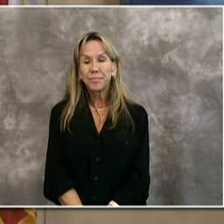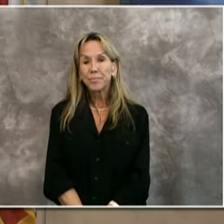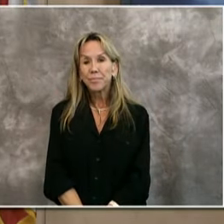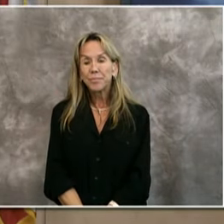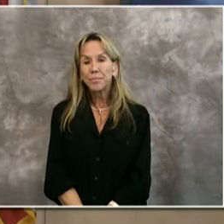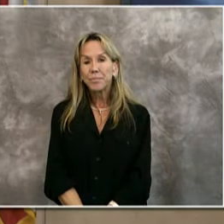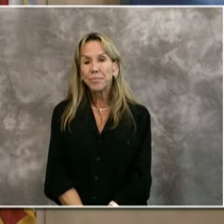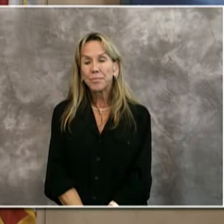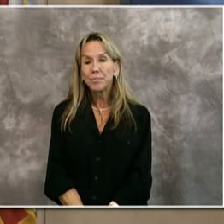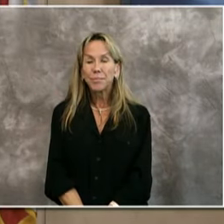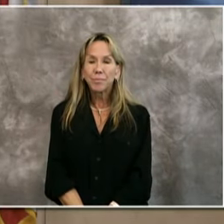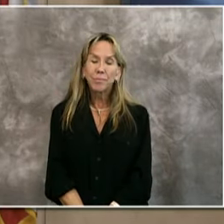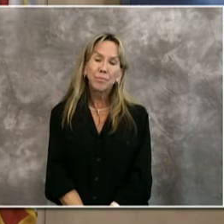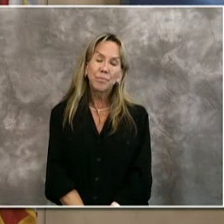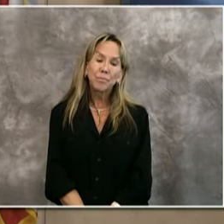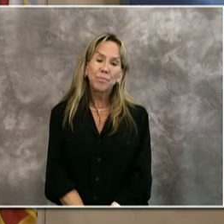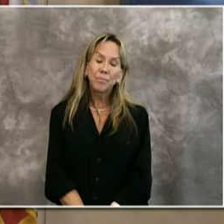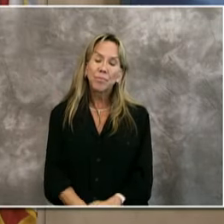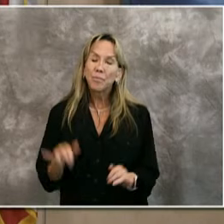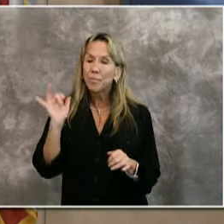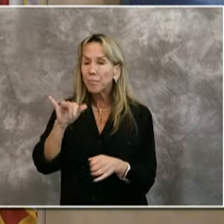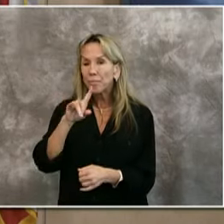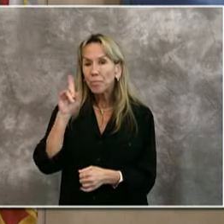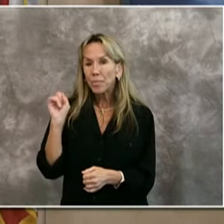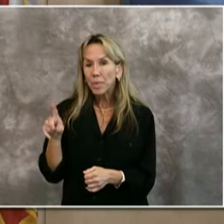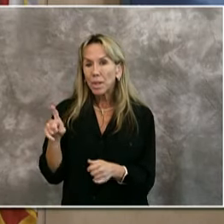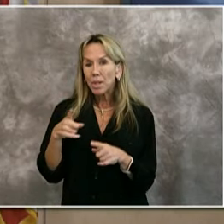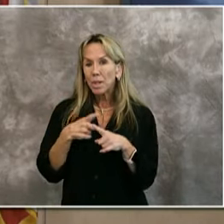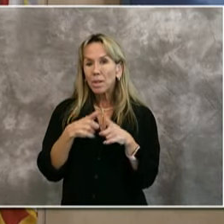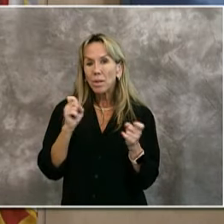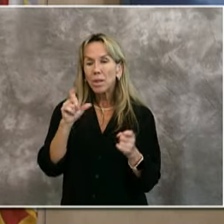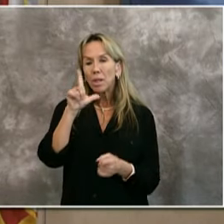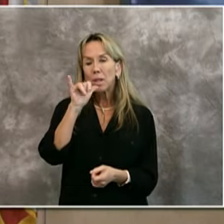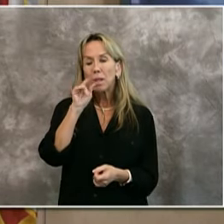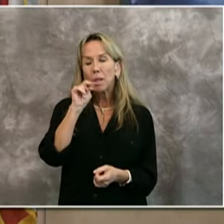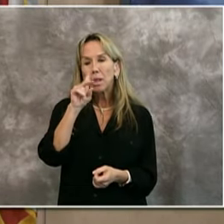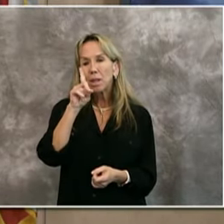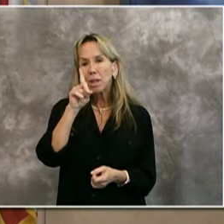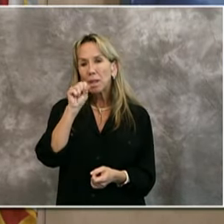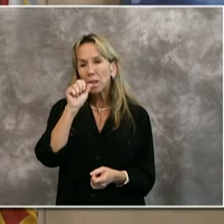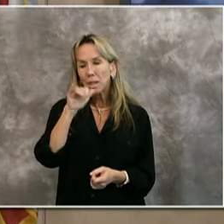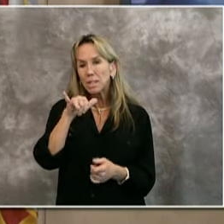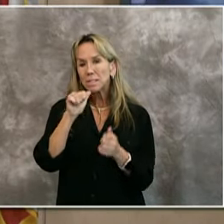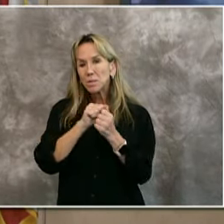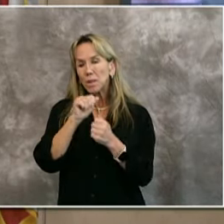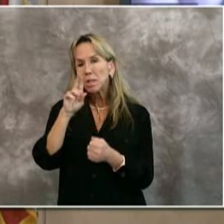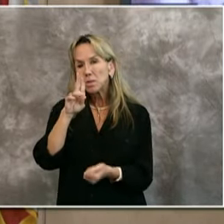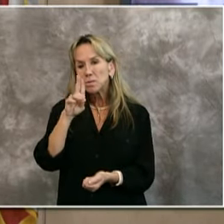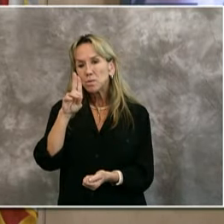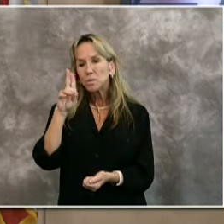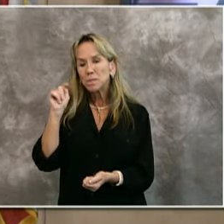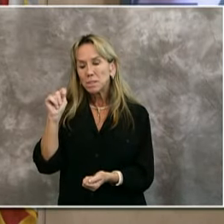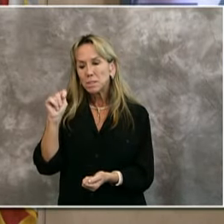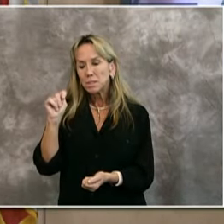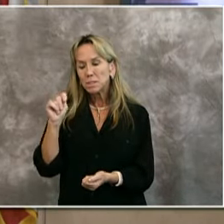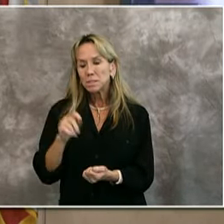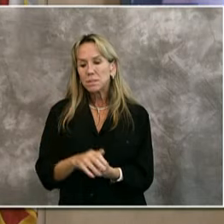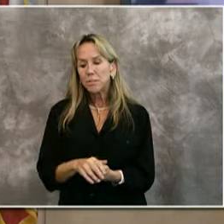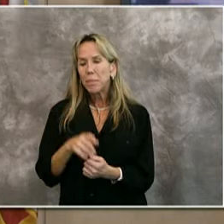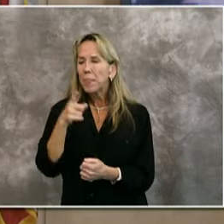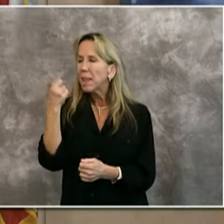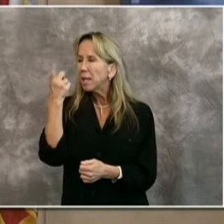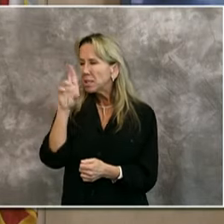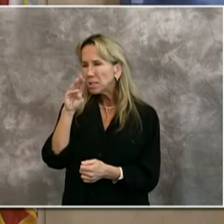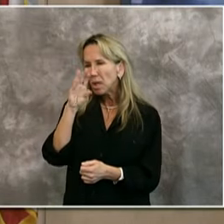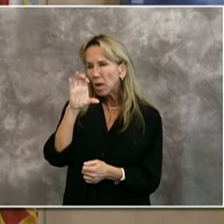Okay, and this one is from Lindsay Winkley with the UT. Dr. McDonald just mentioned